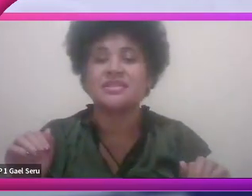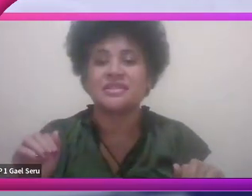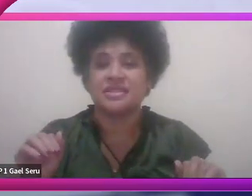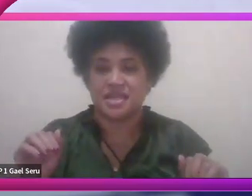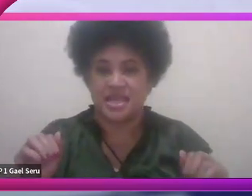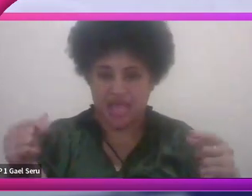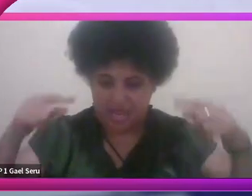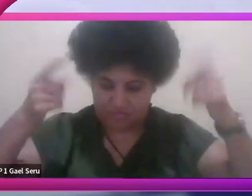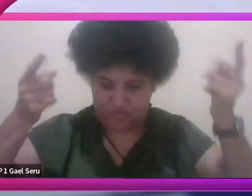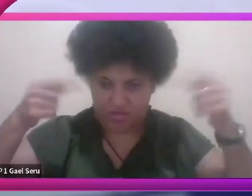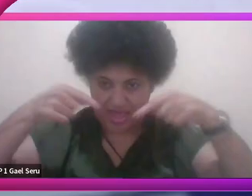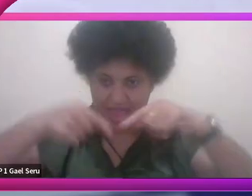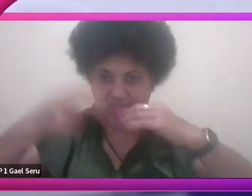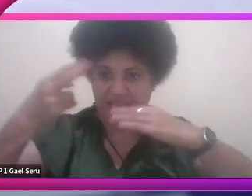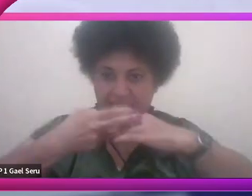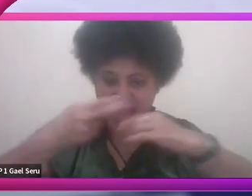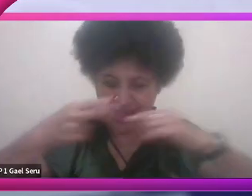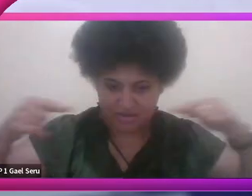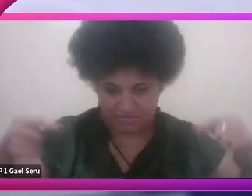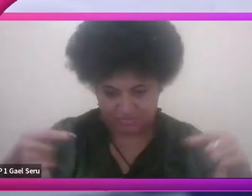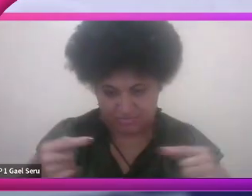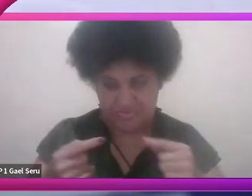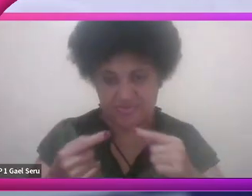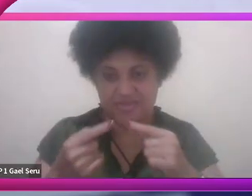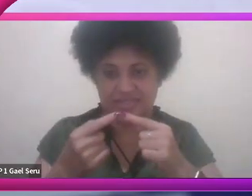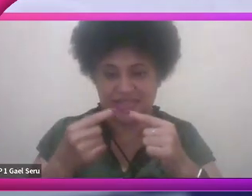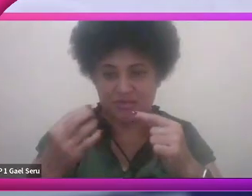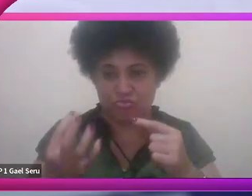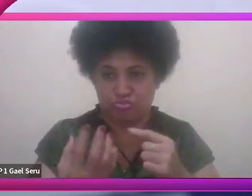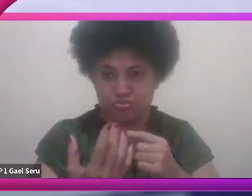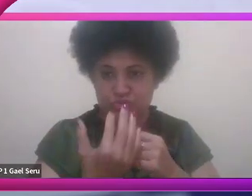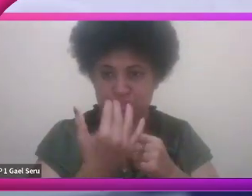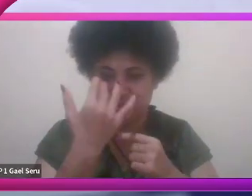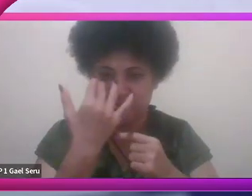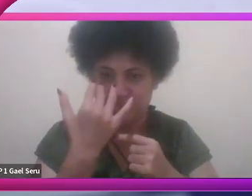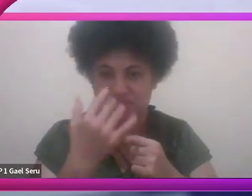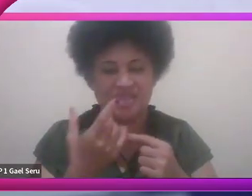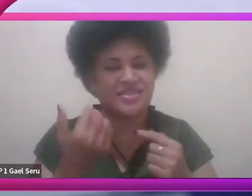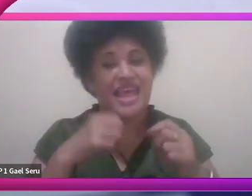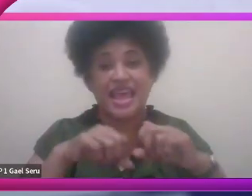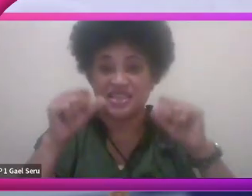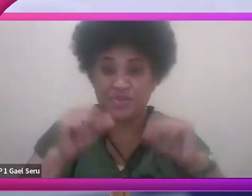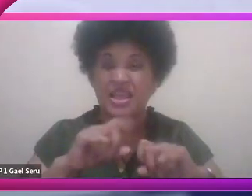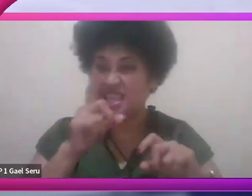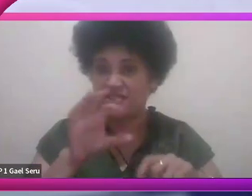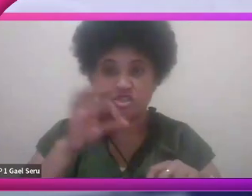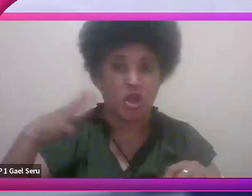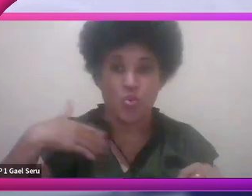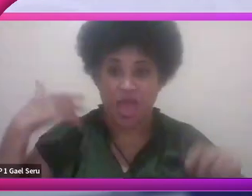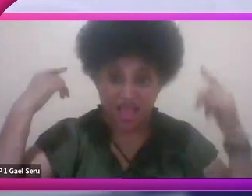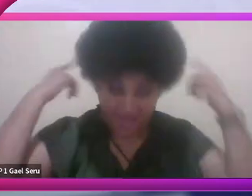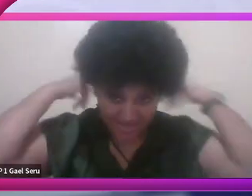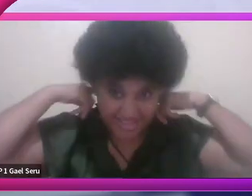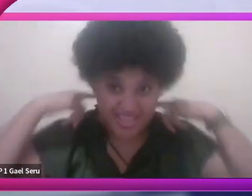implant of the egg, the formation of the egg, the egg will start. So any system, even the base of the gland is not well, the trigger